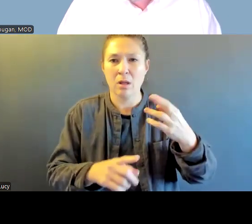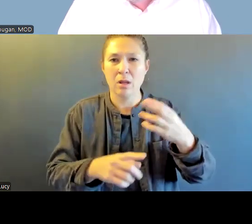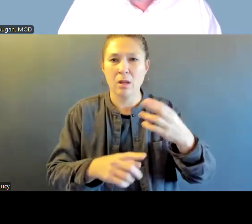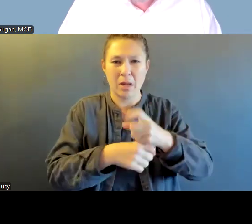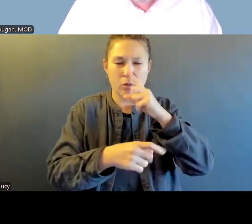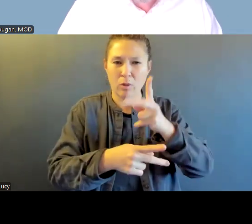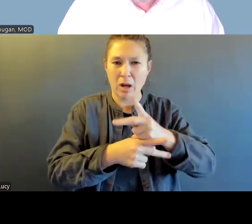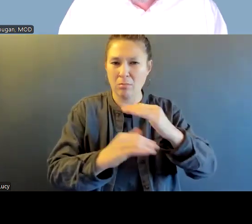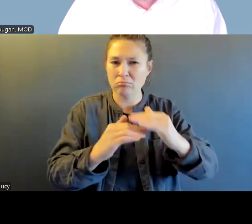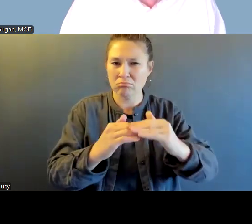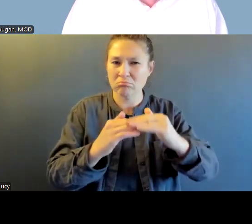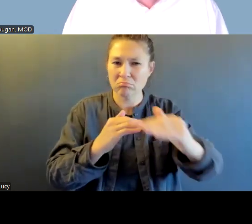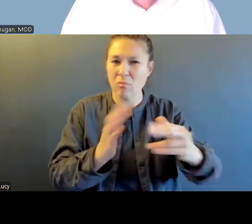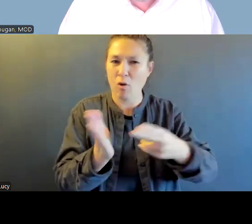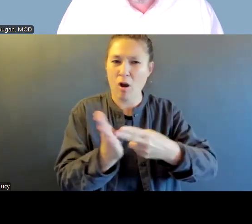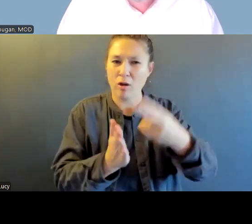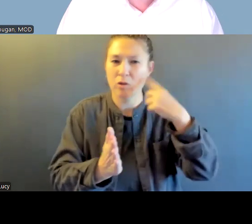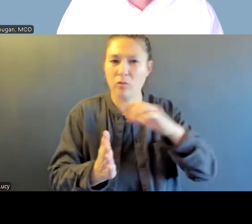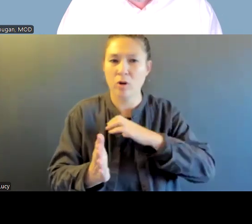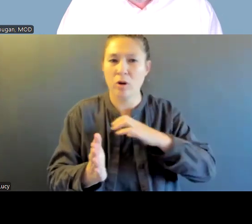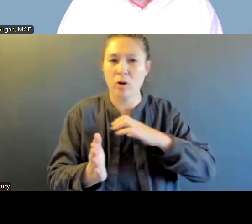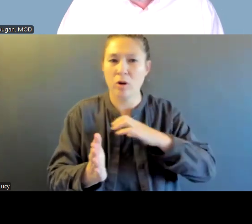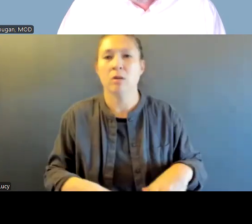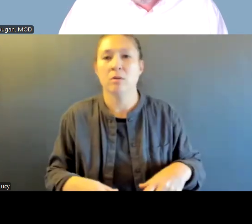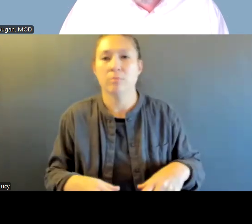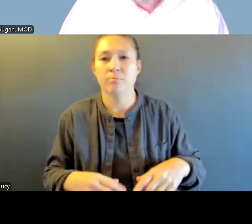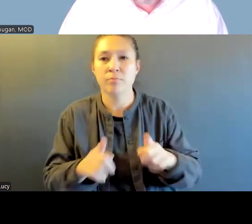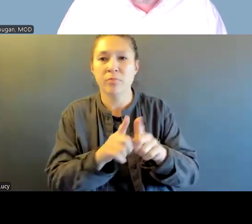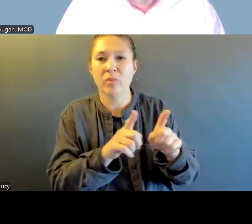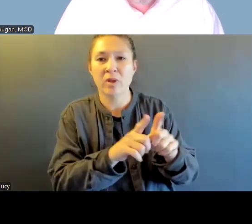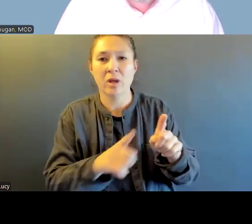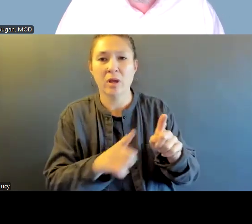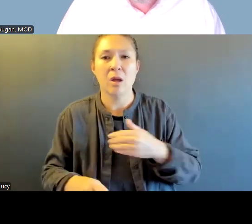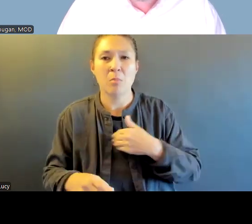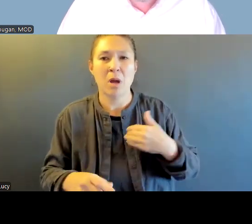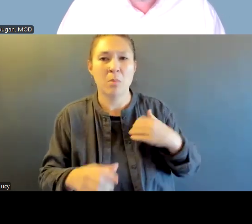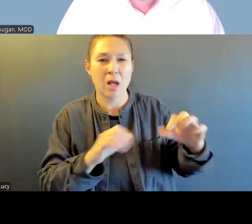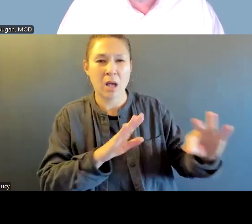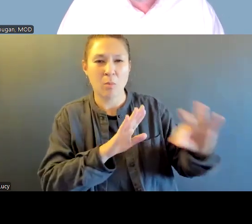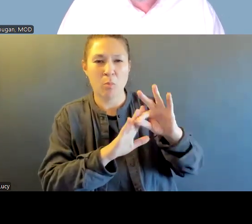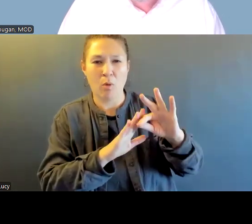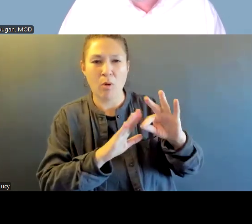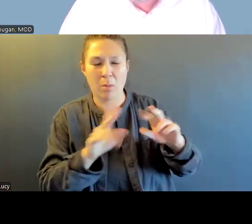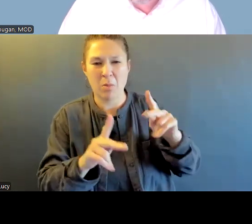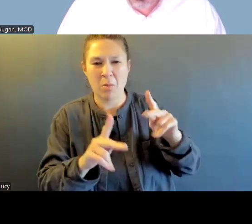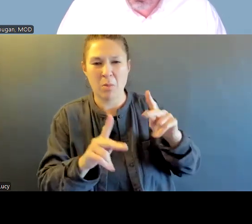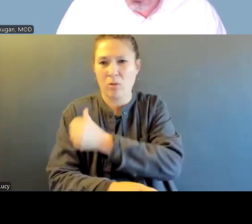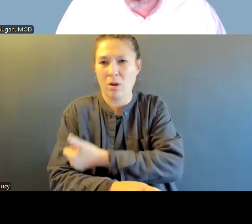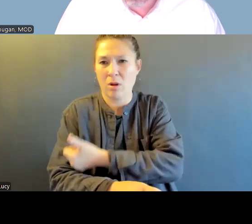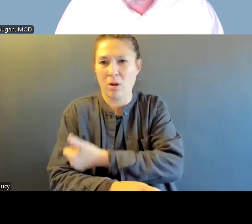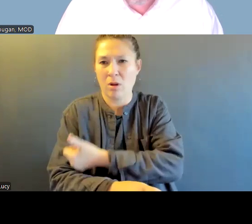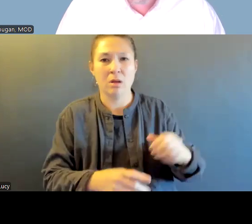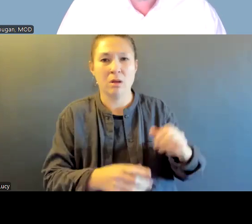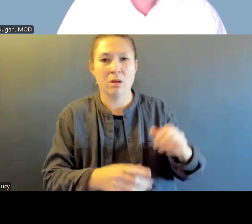recommend prospective members to their appointing authority, and this allows CODs to ensure that their membership includes individuals who are not